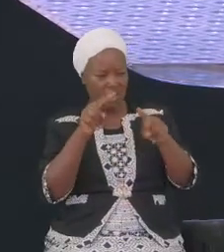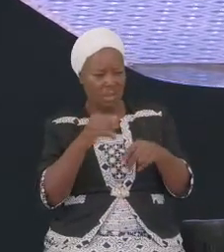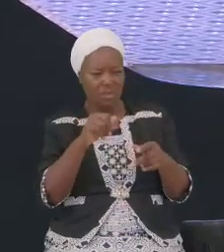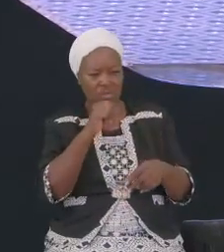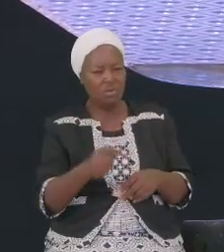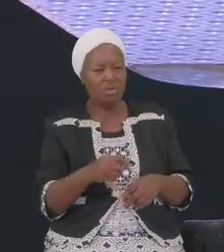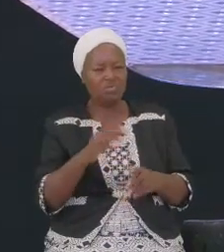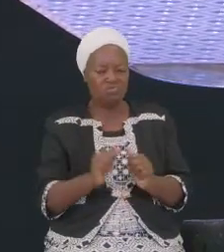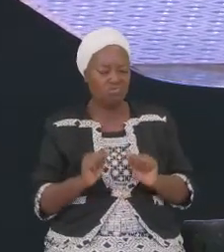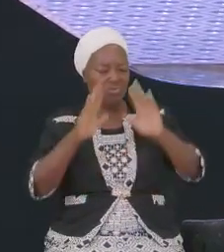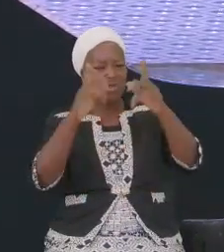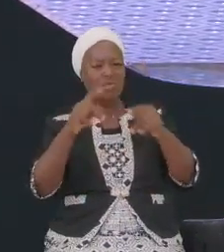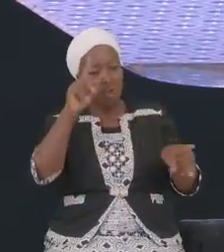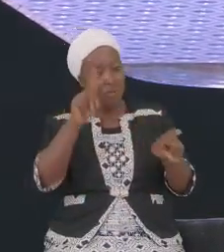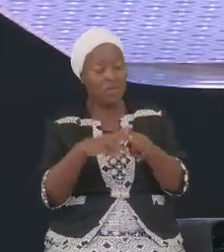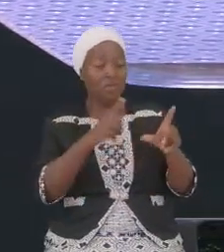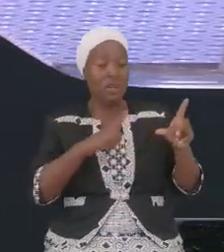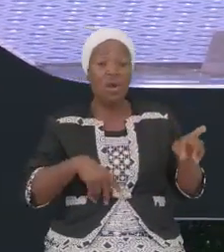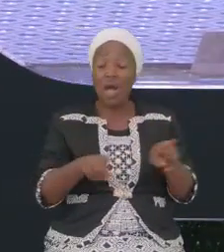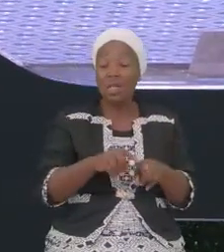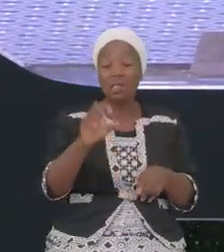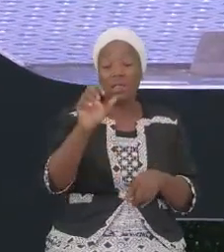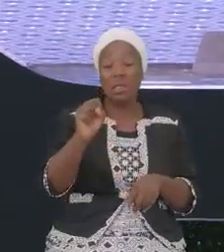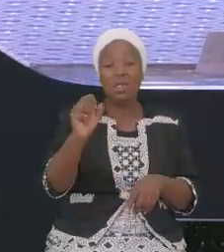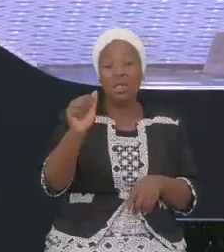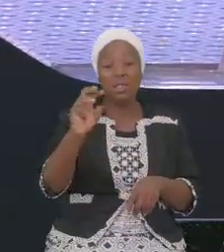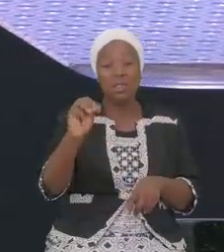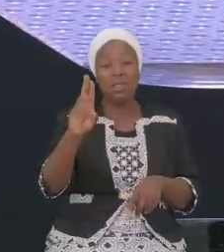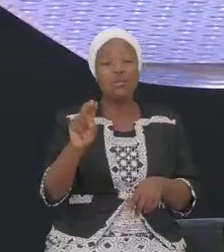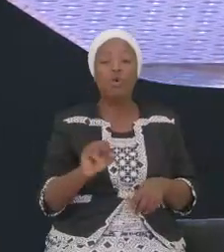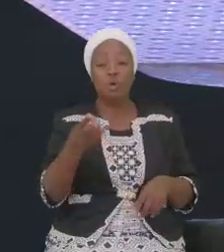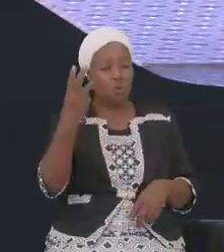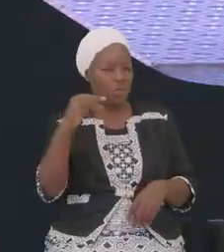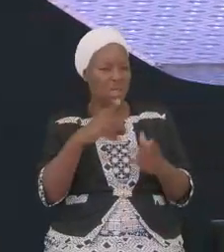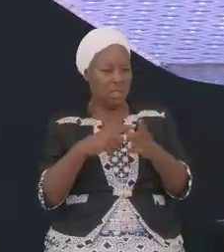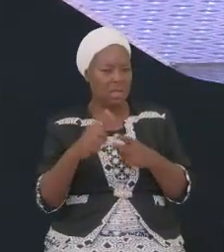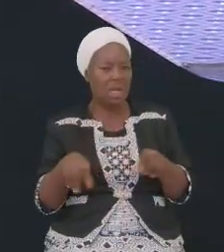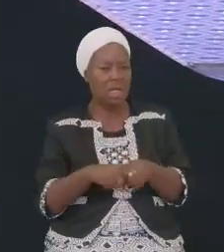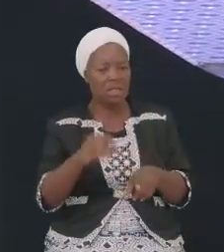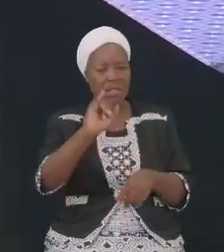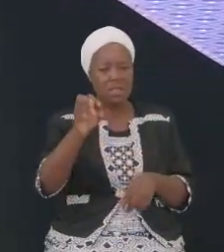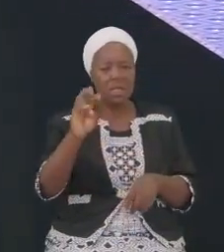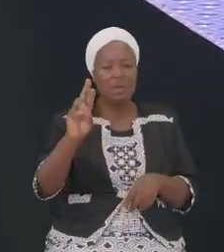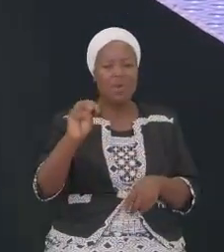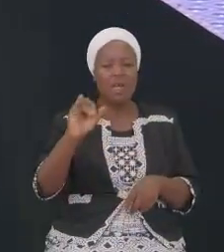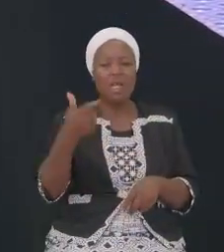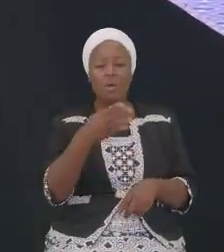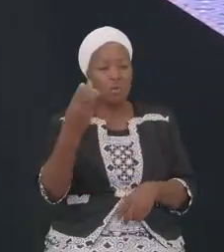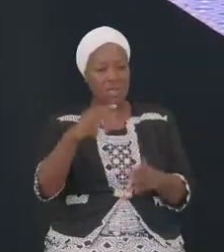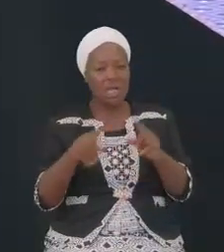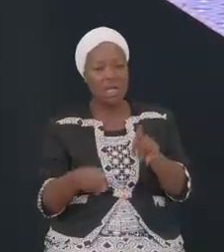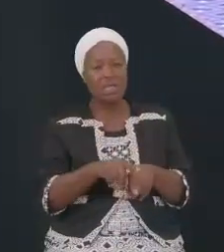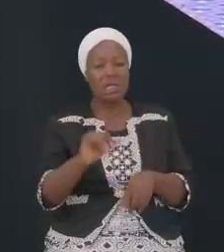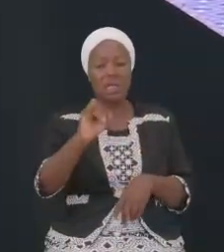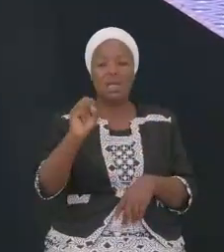committed to the covenant of the Lord as Samuel was, and as Jeremiah was, as Isaiah was. Because